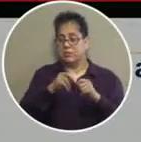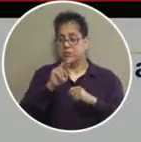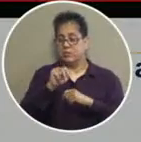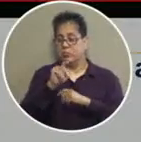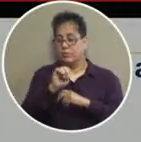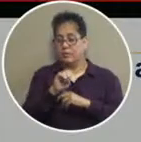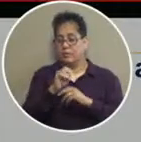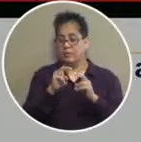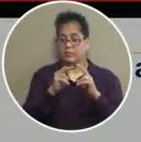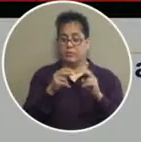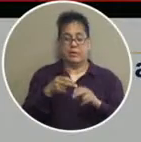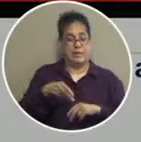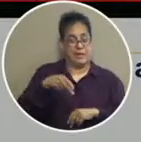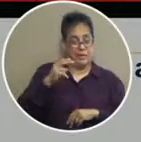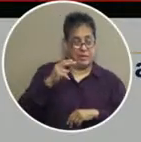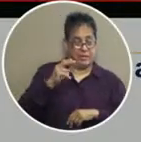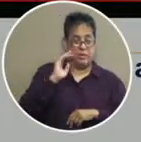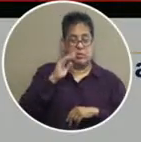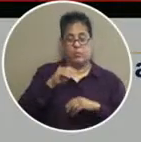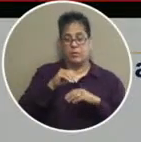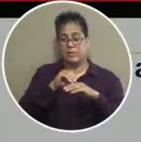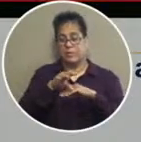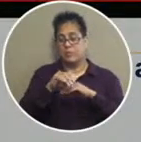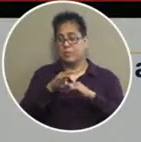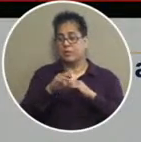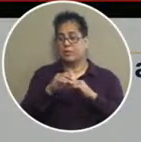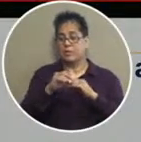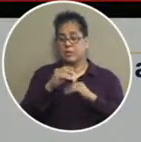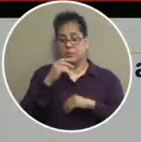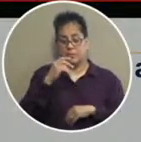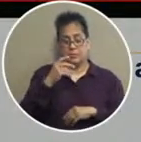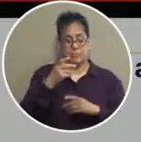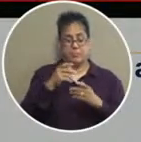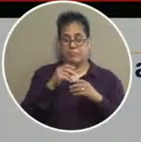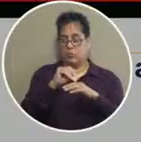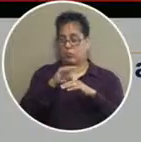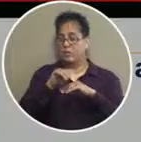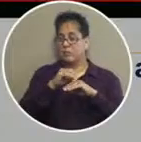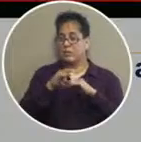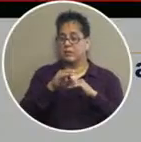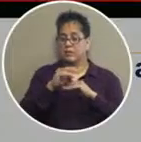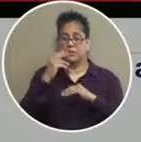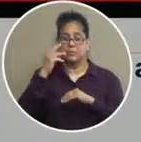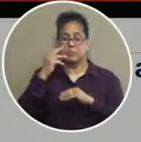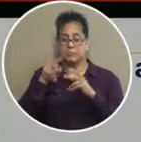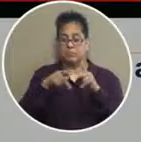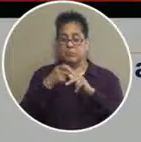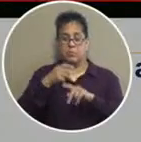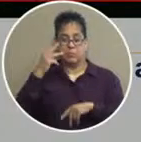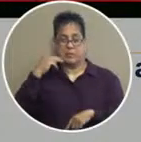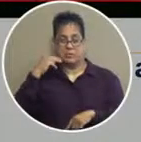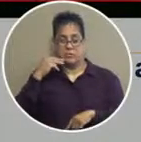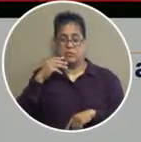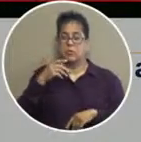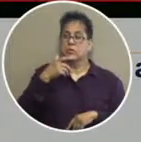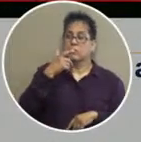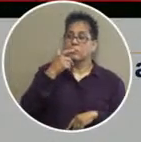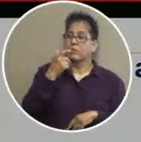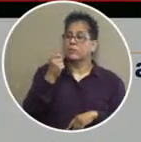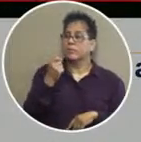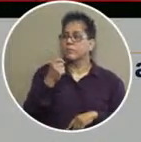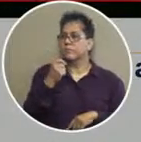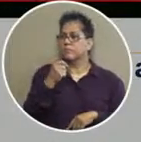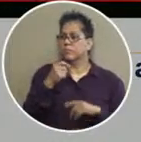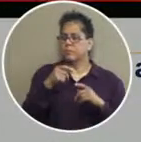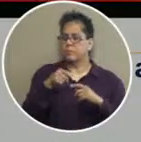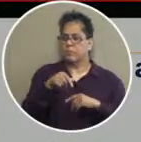it's so high now, it is going to impact the ability of Mexicans to come to El Paso and purchase goods here. So it'll drive our sales taxes down as